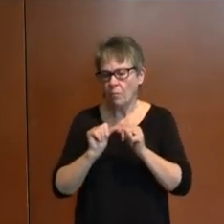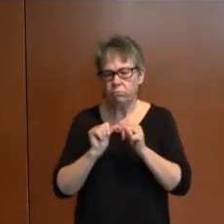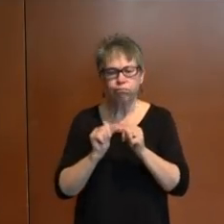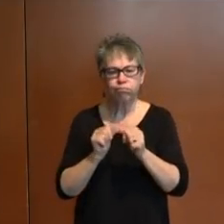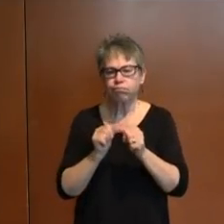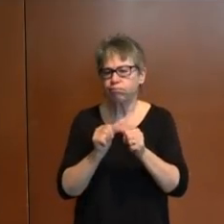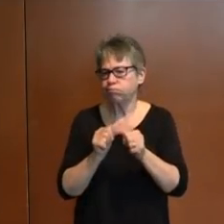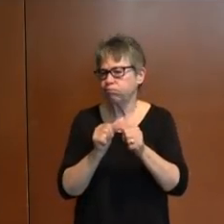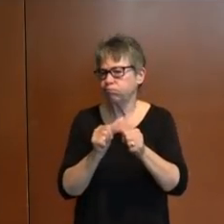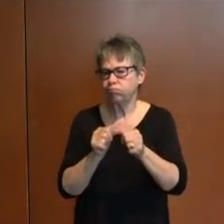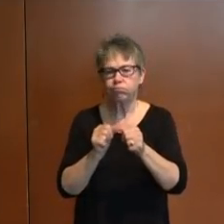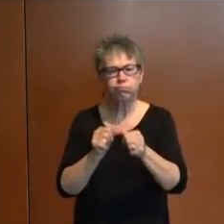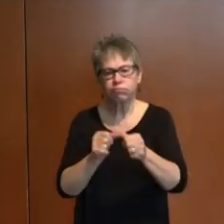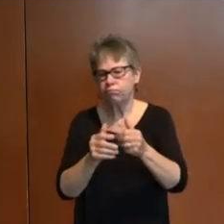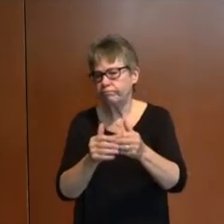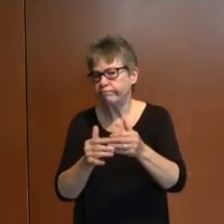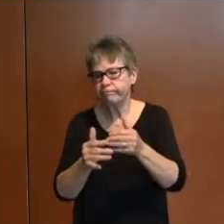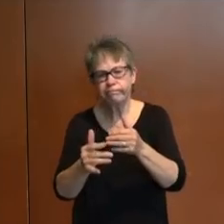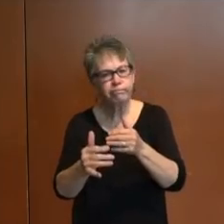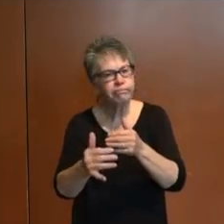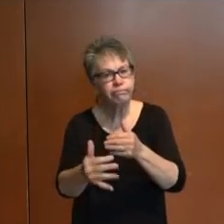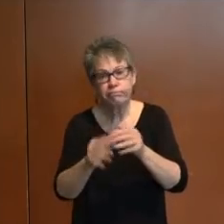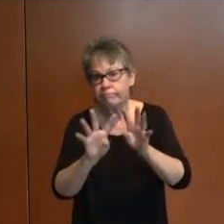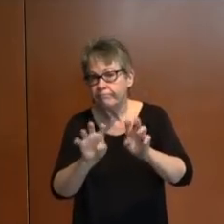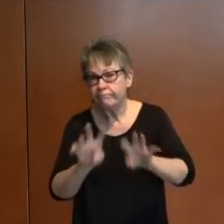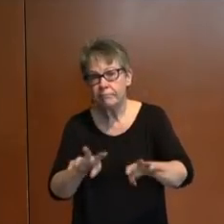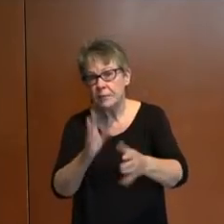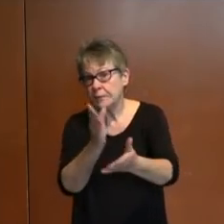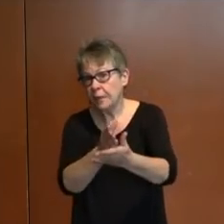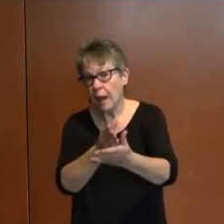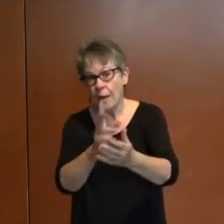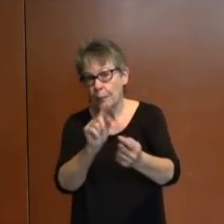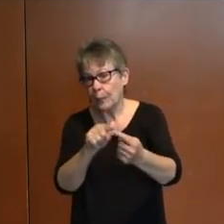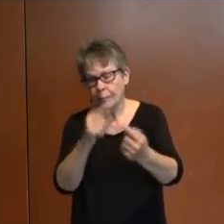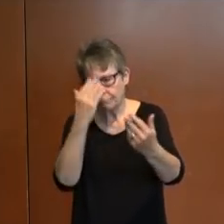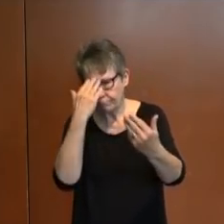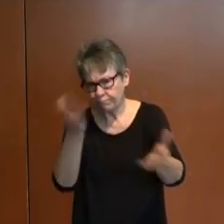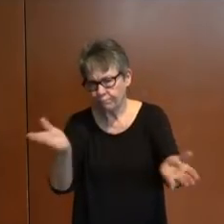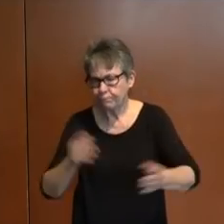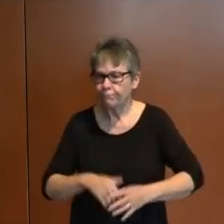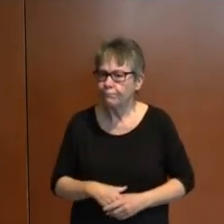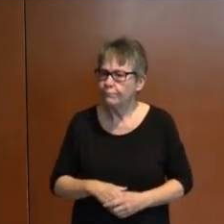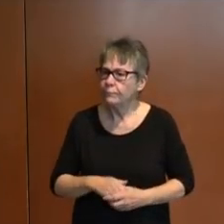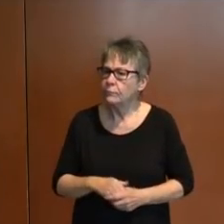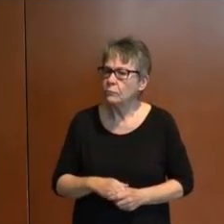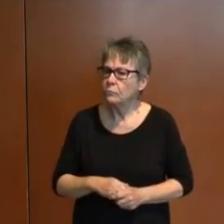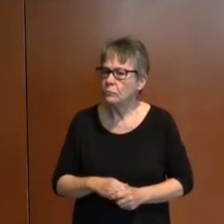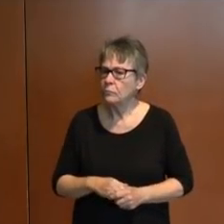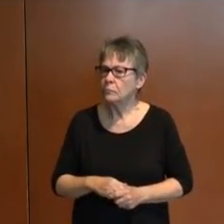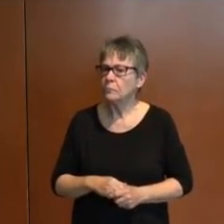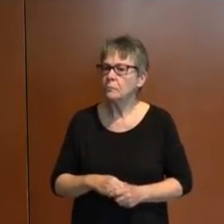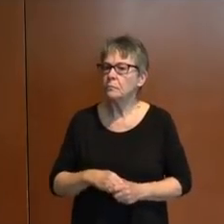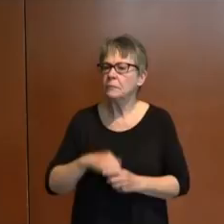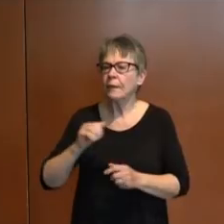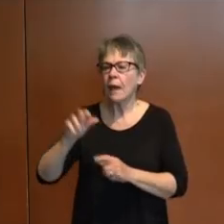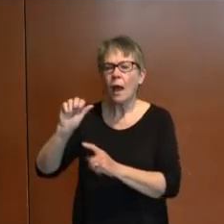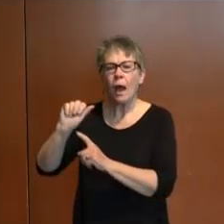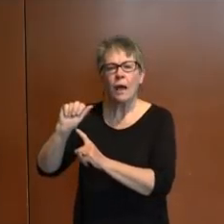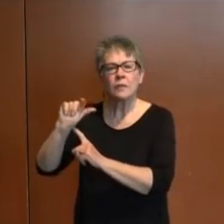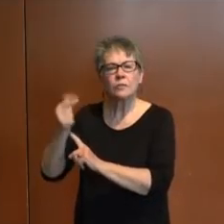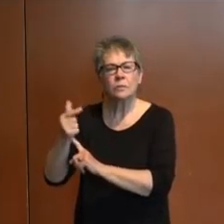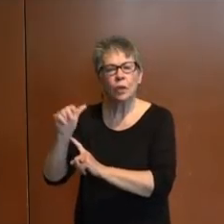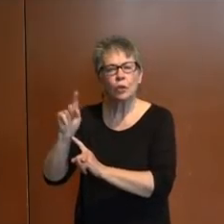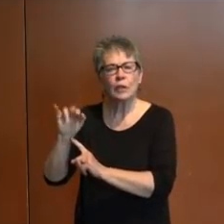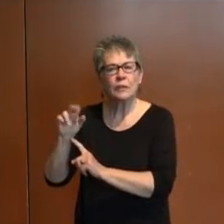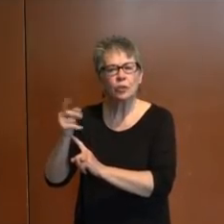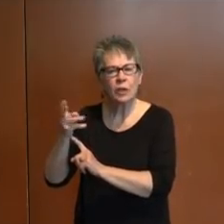the Colonel, the Attorney General, the 21 county prosecutors, assistant prosecutors, Matt Placken, our General Chief Counsel, is in the back